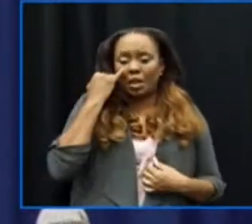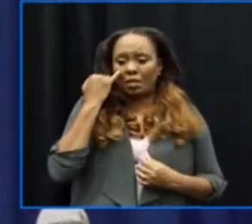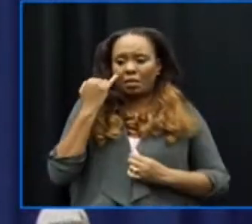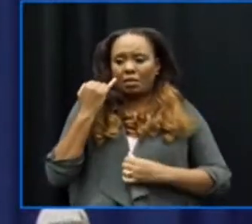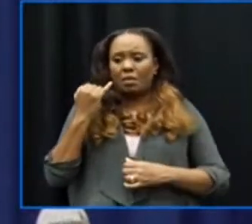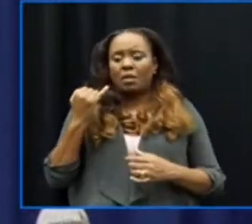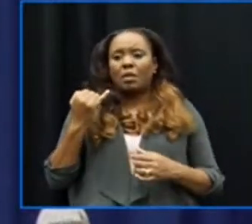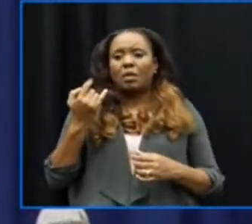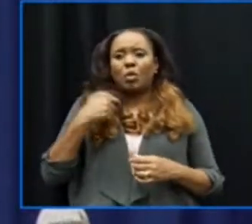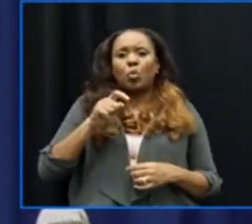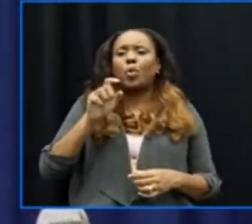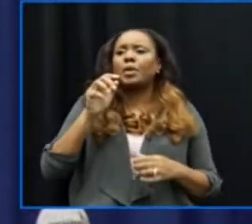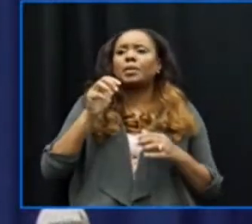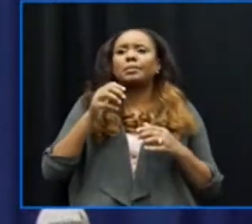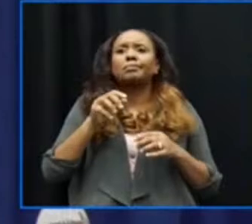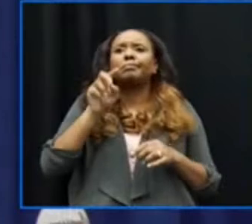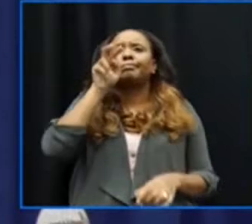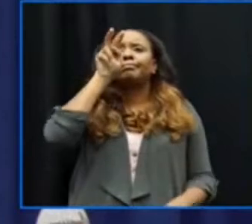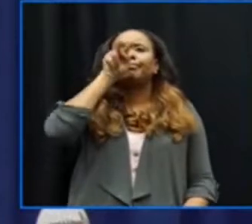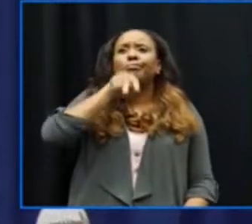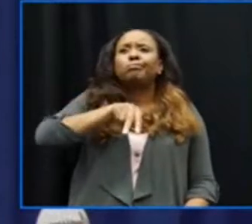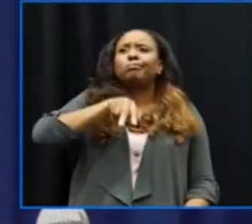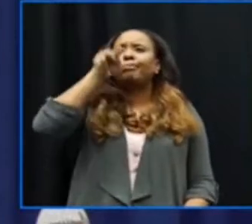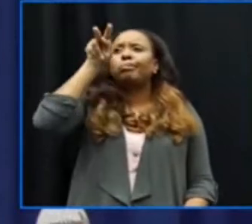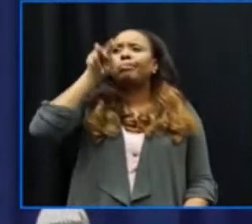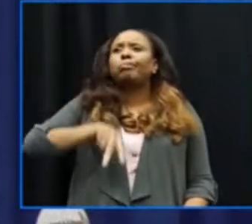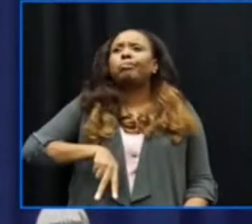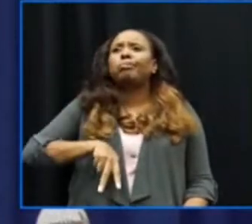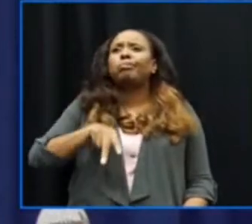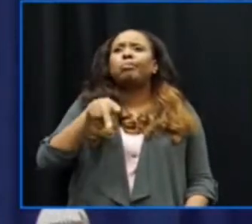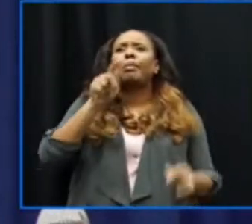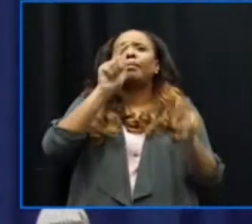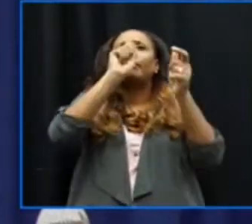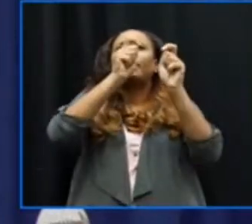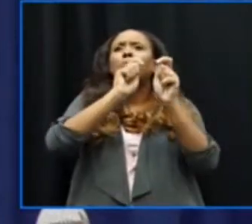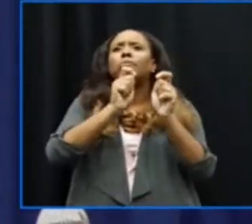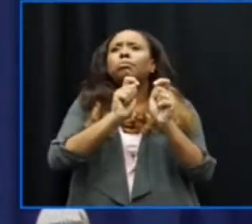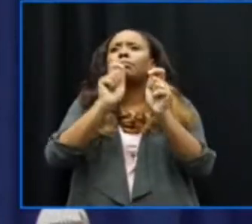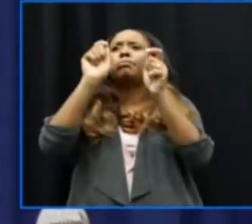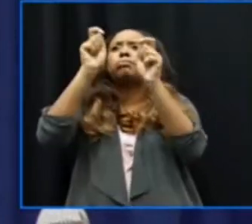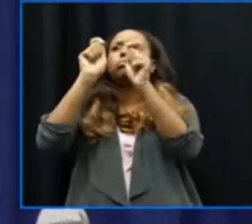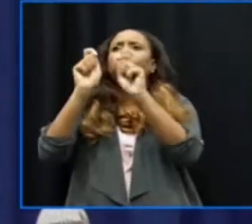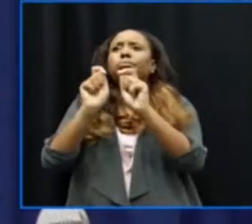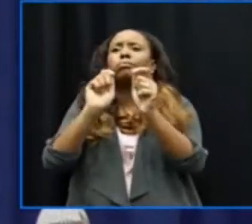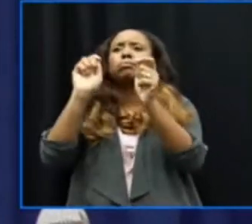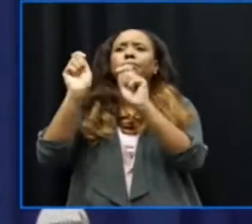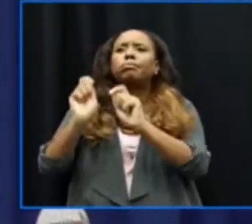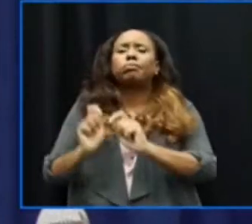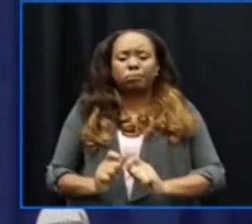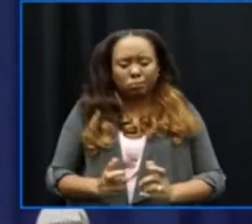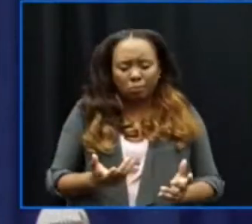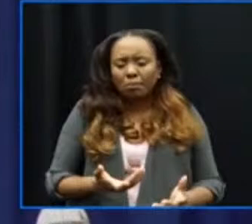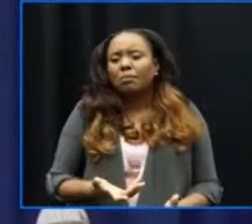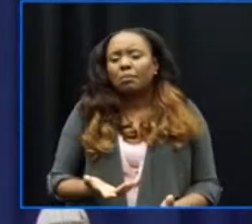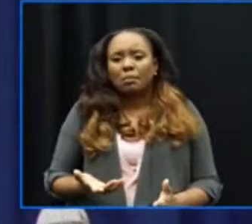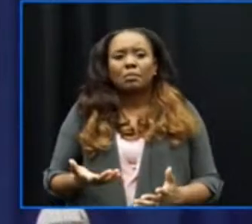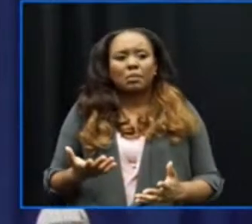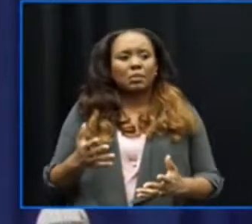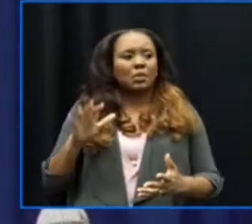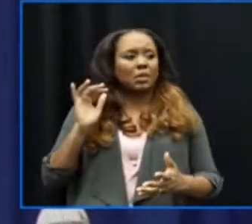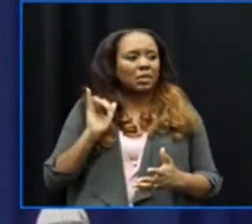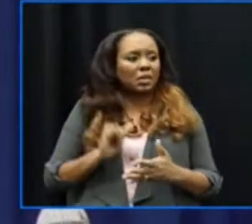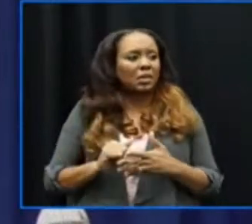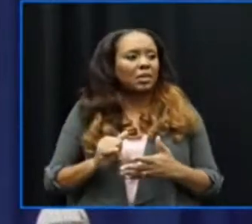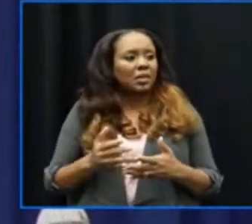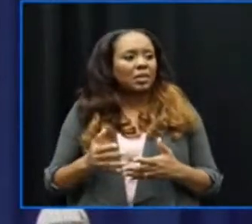drawing board again and make iterative changes as we go, and thus avoid the radical conversations